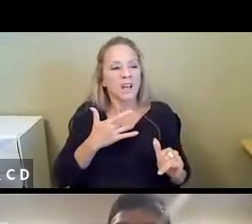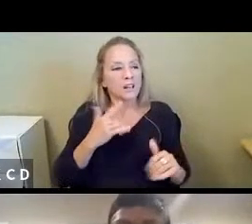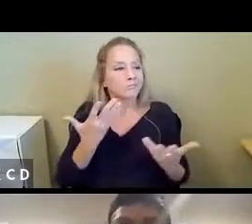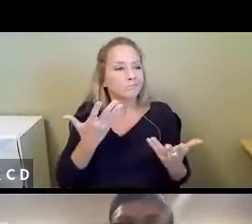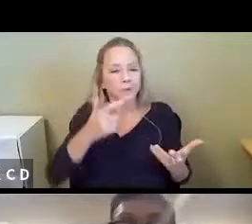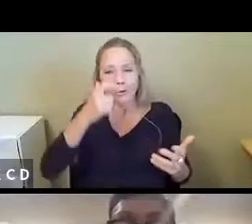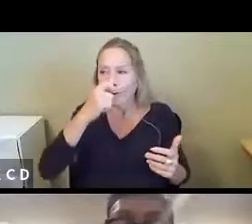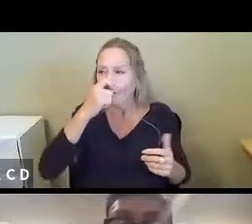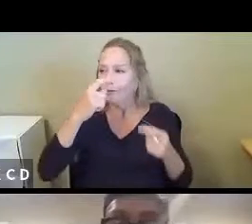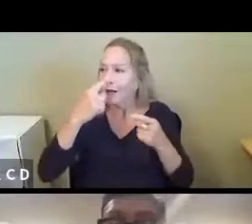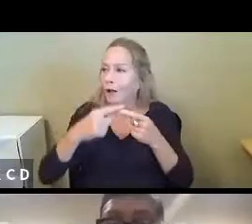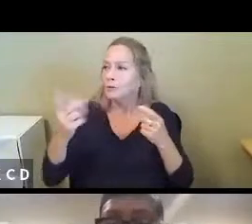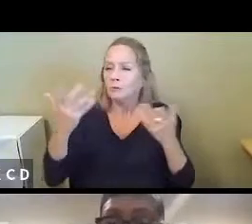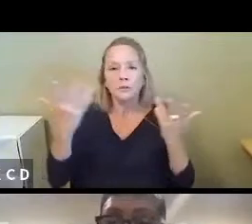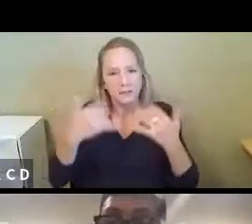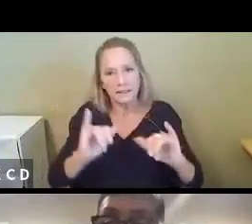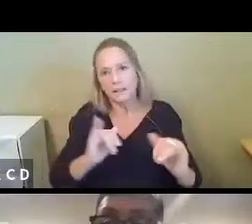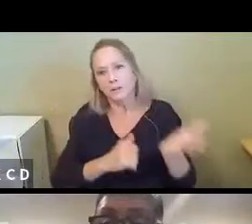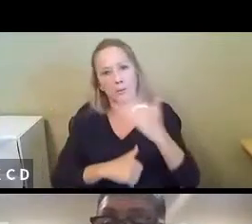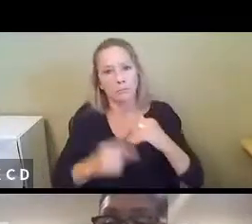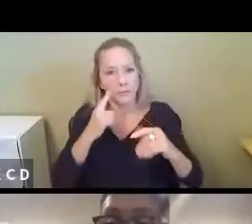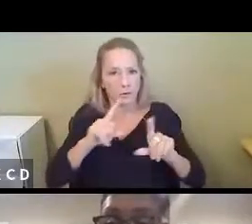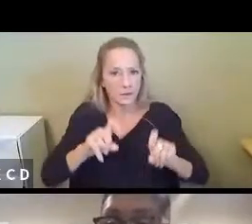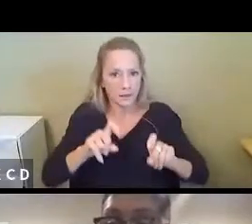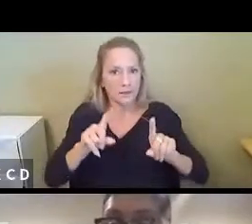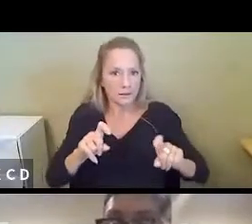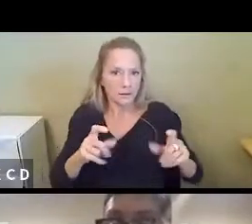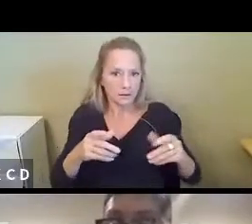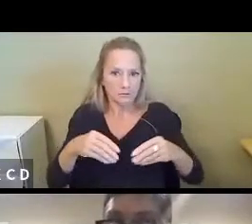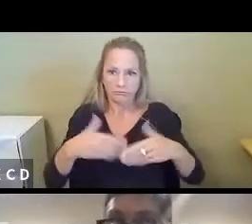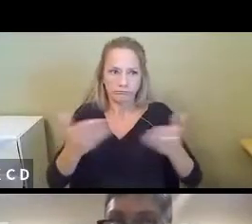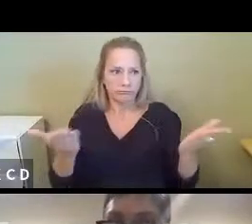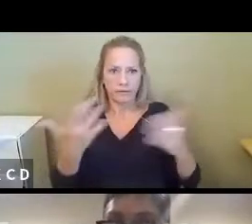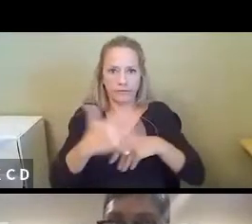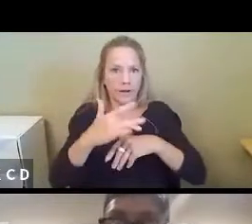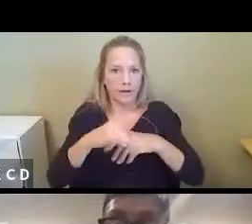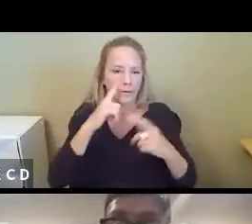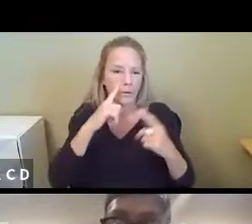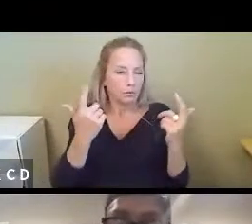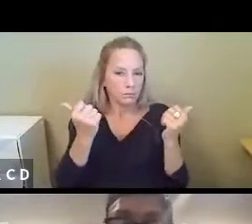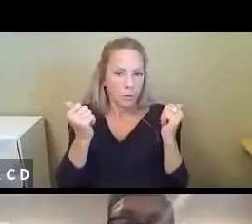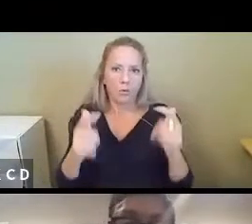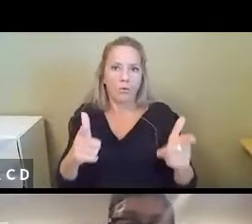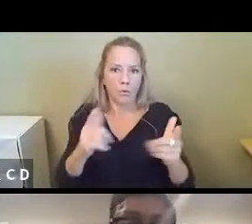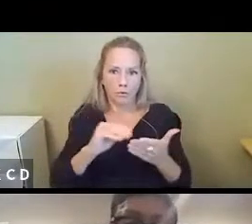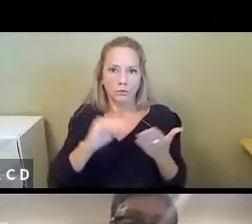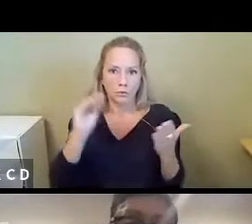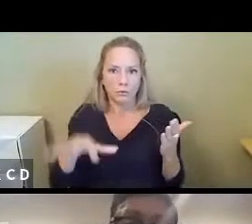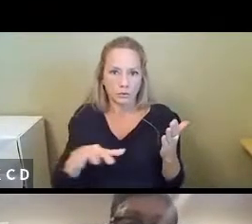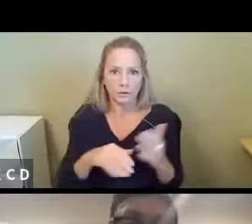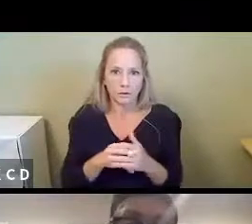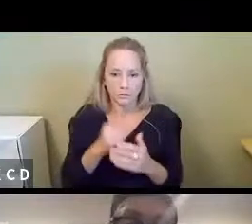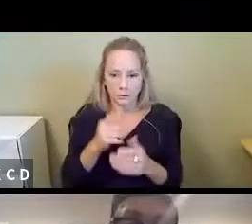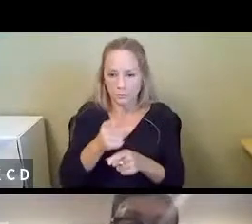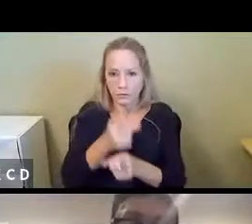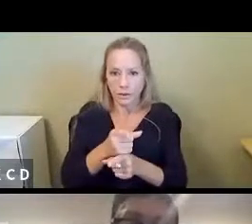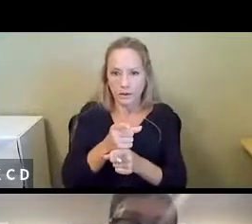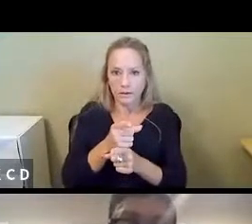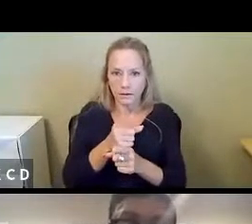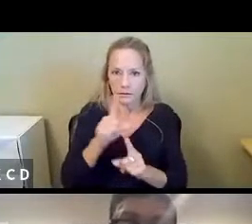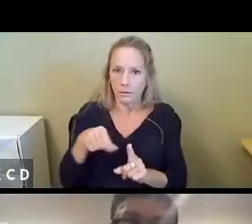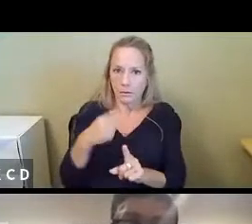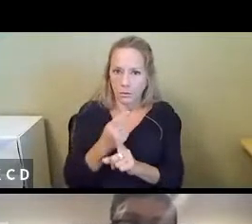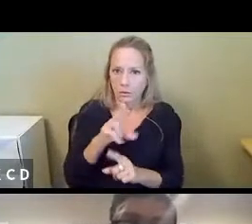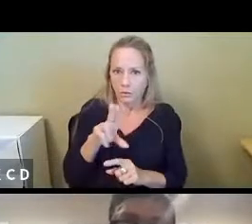get a test. And so that's available to any student. But you're right. So this is only on